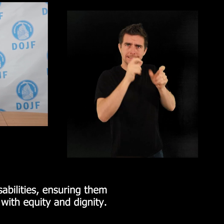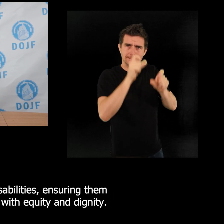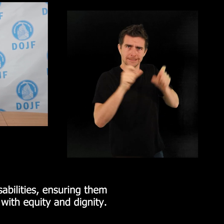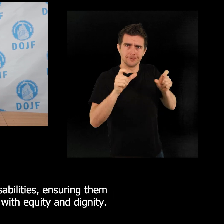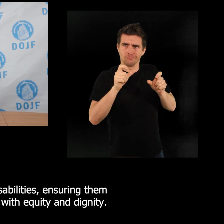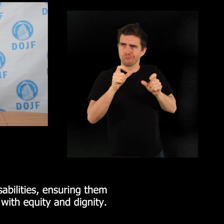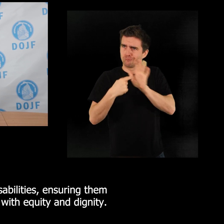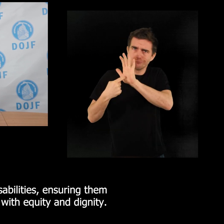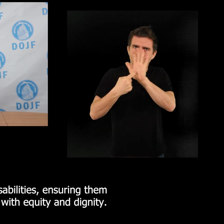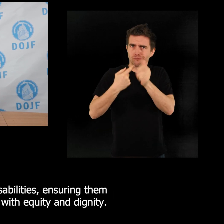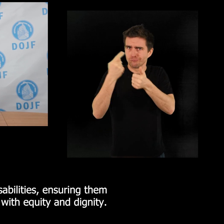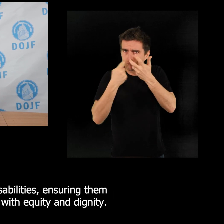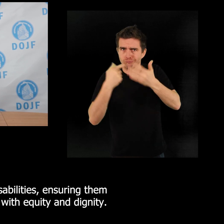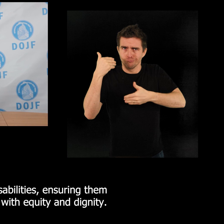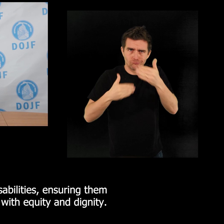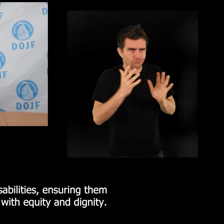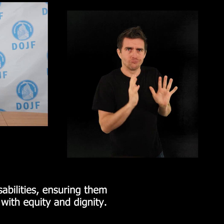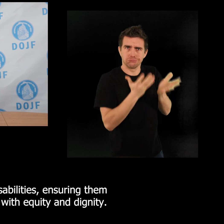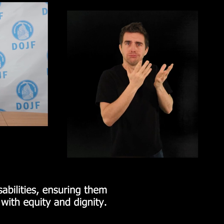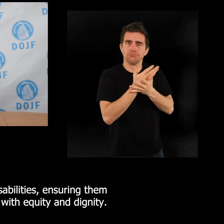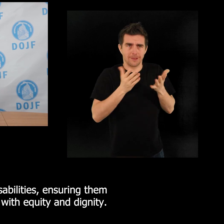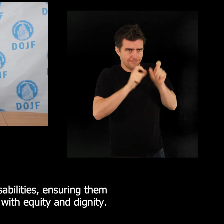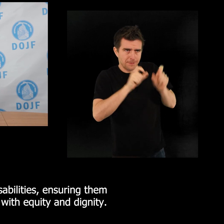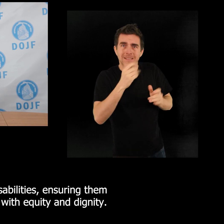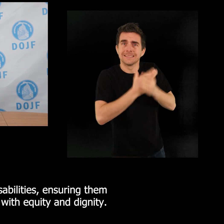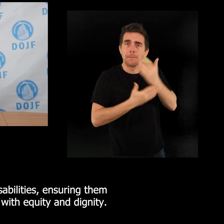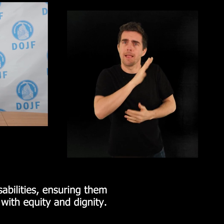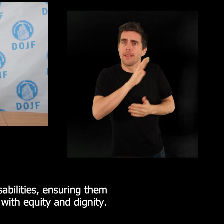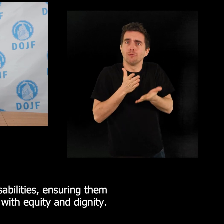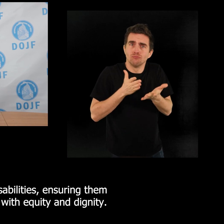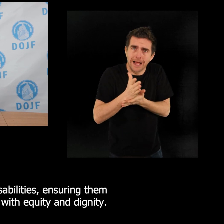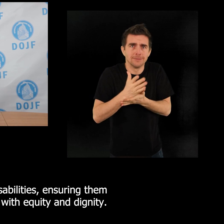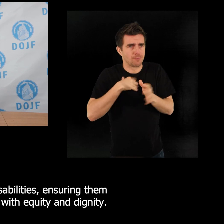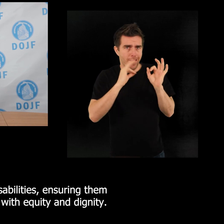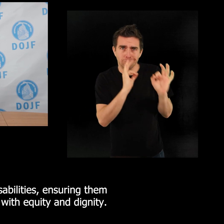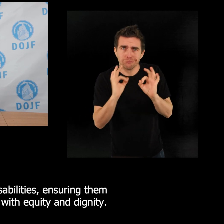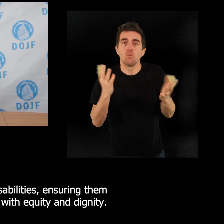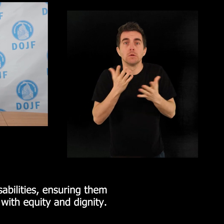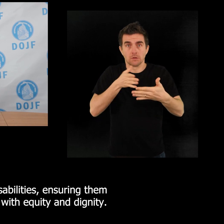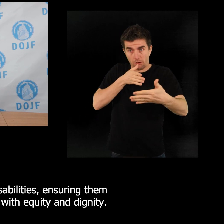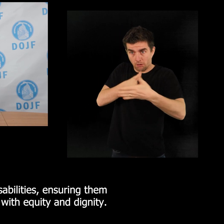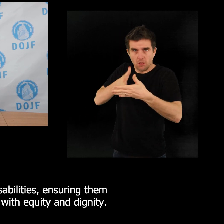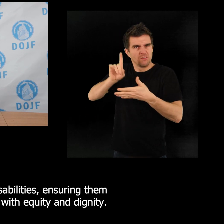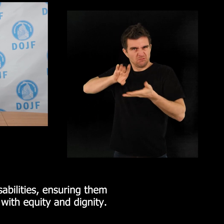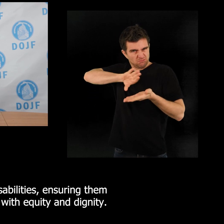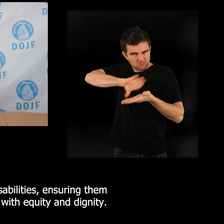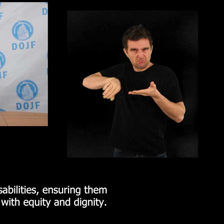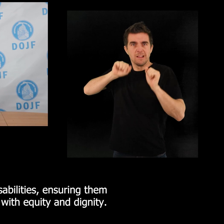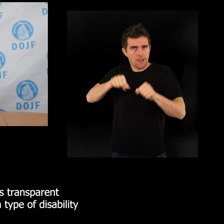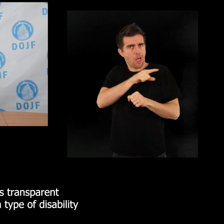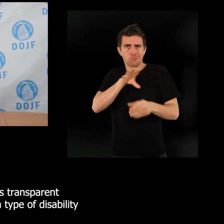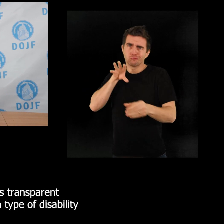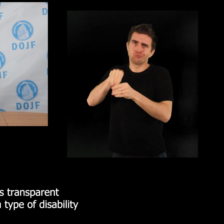of persons with disabilities, ensuring them a barrier-free, independent life with equity and